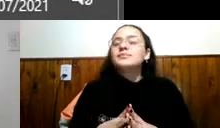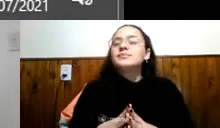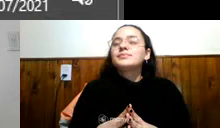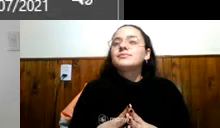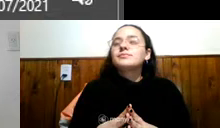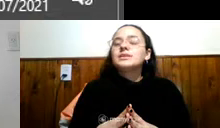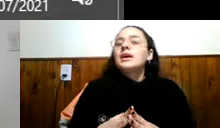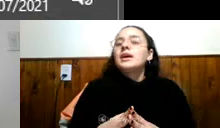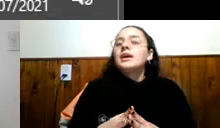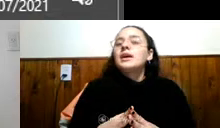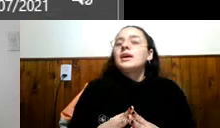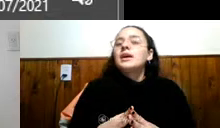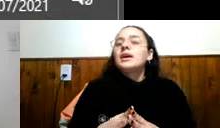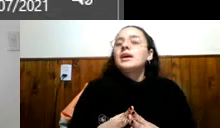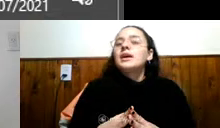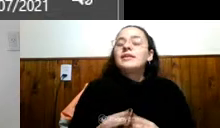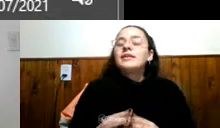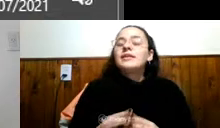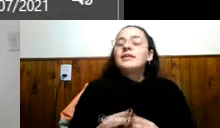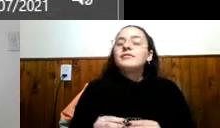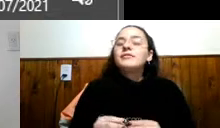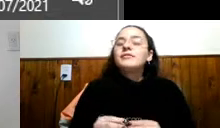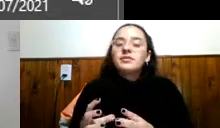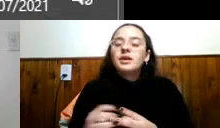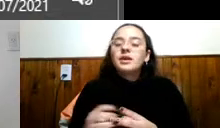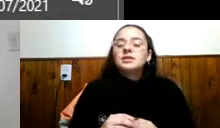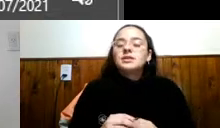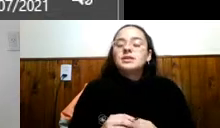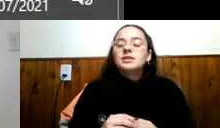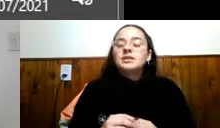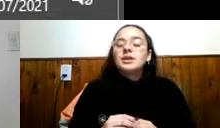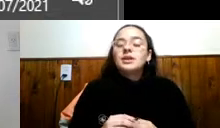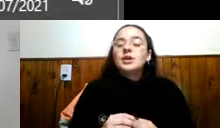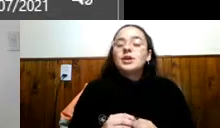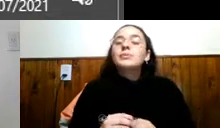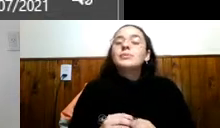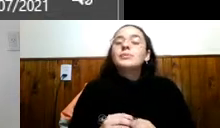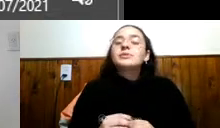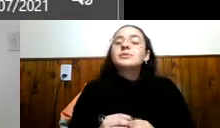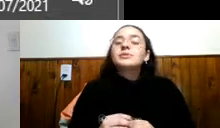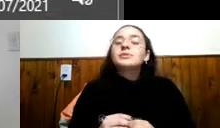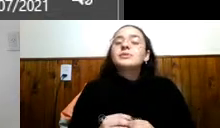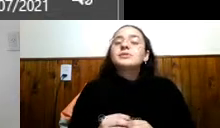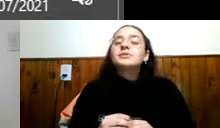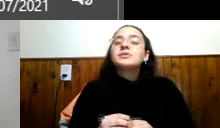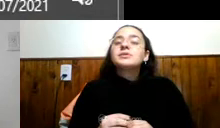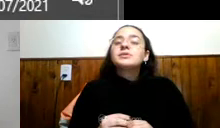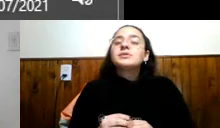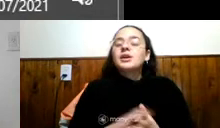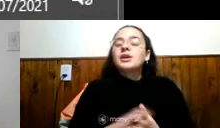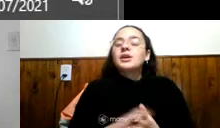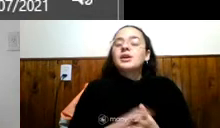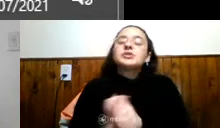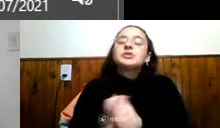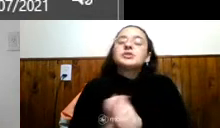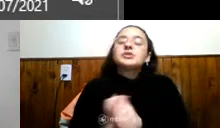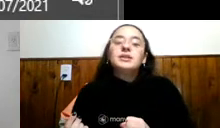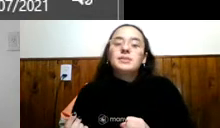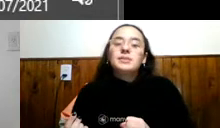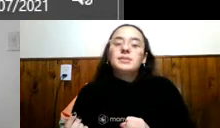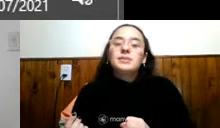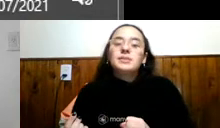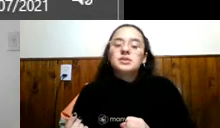a definite weight, and you have the composition to this element, you will work